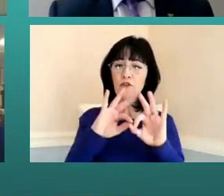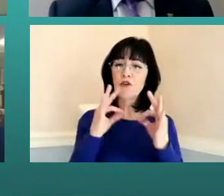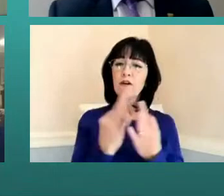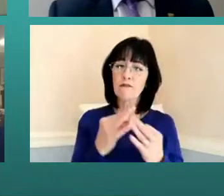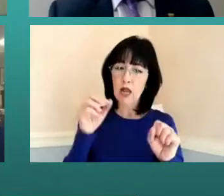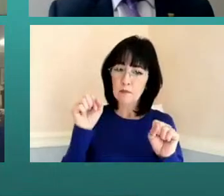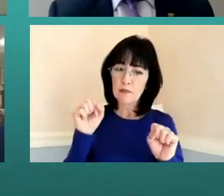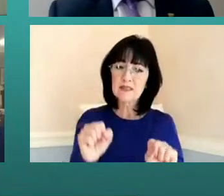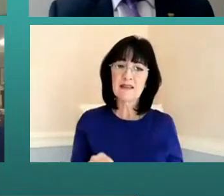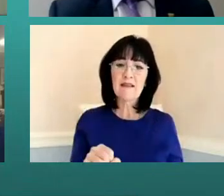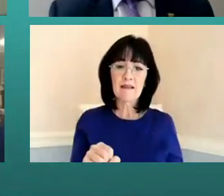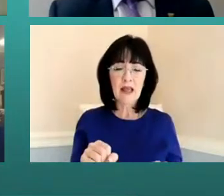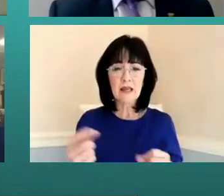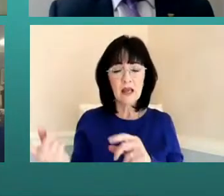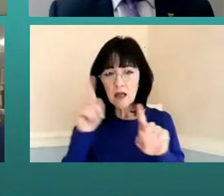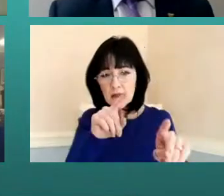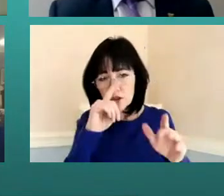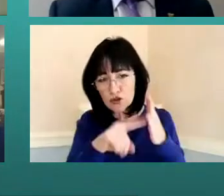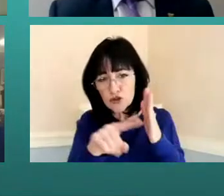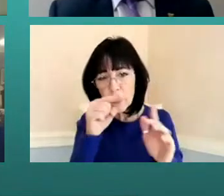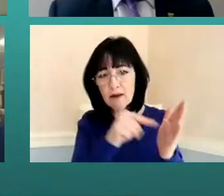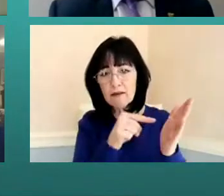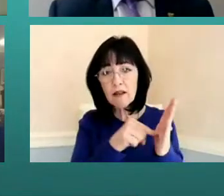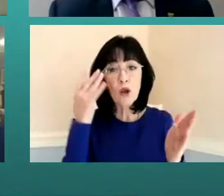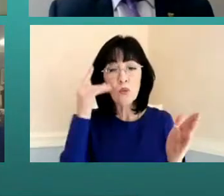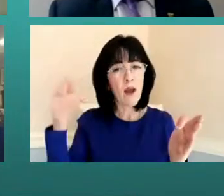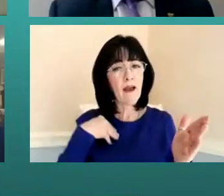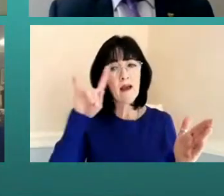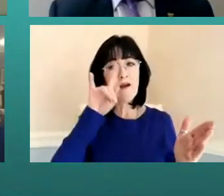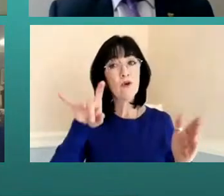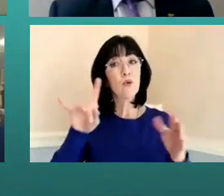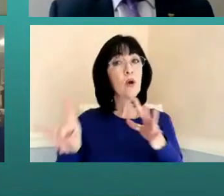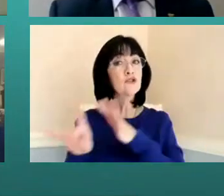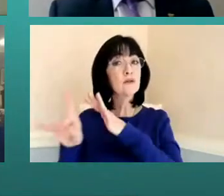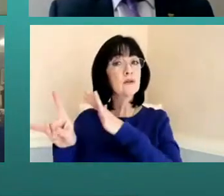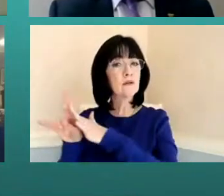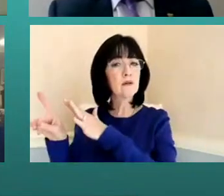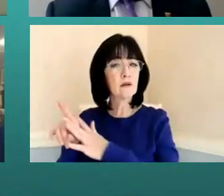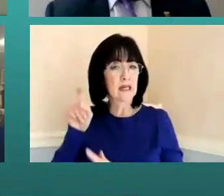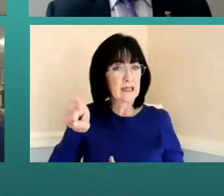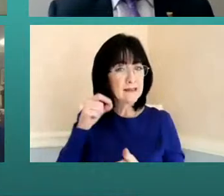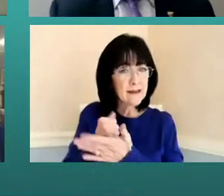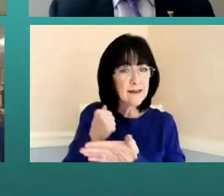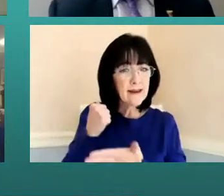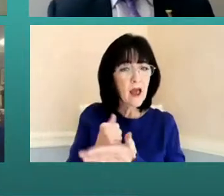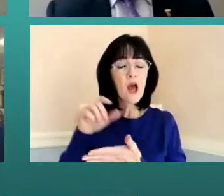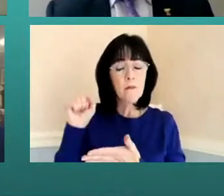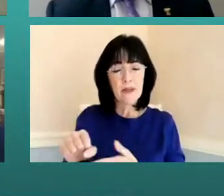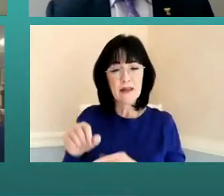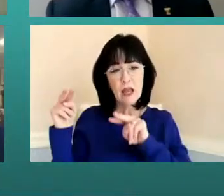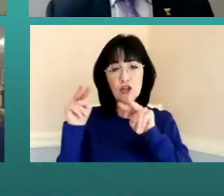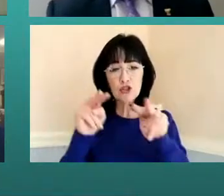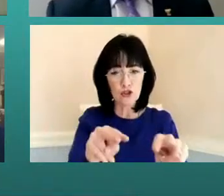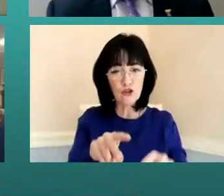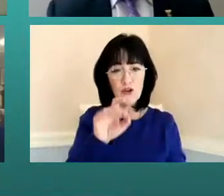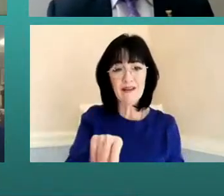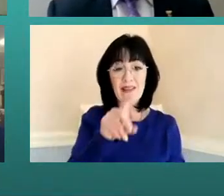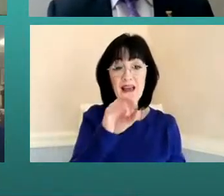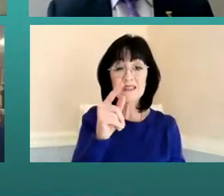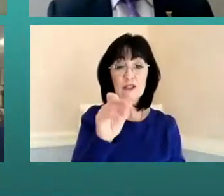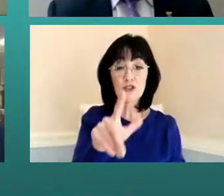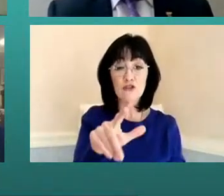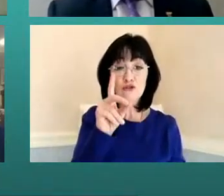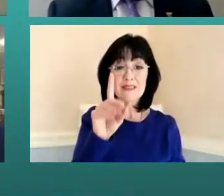questions arise. To access the Tech Otis Parent Portal, go to the Family Resources tab on Digital DE and click